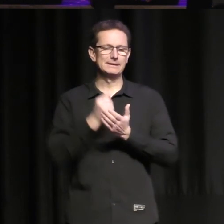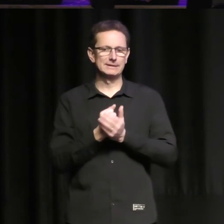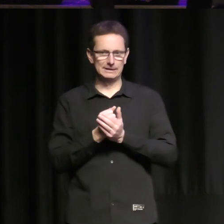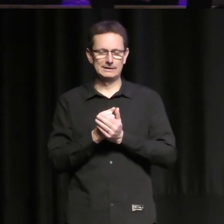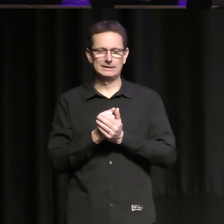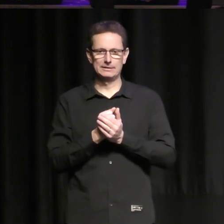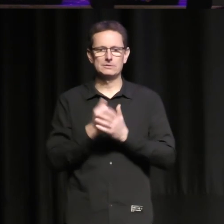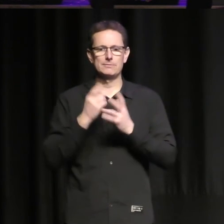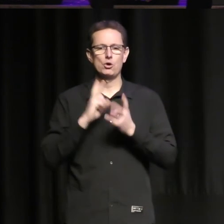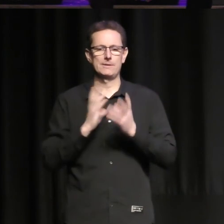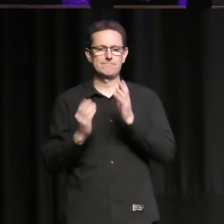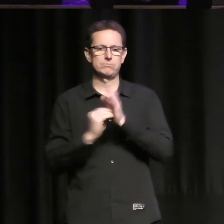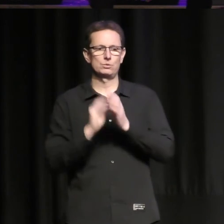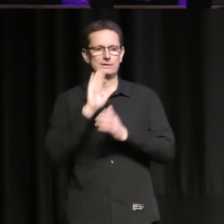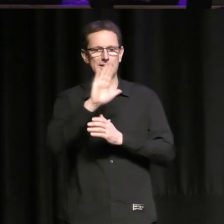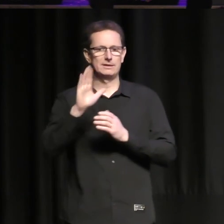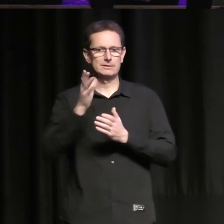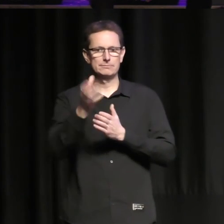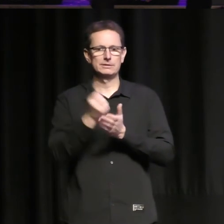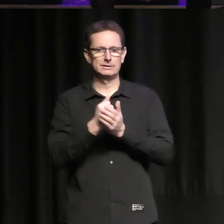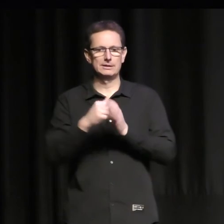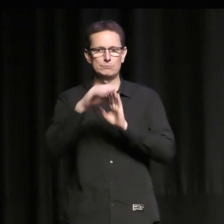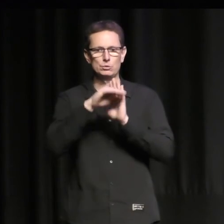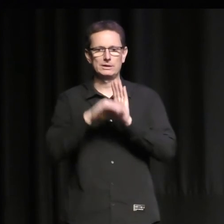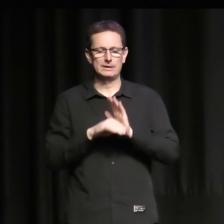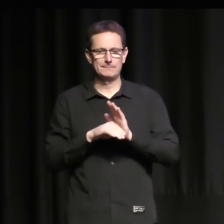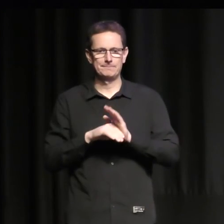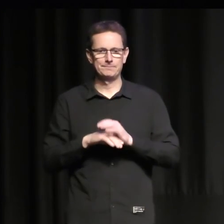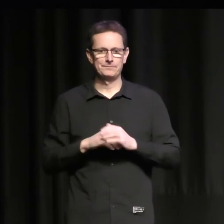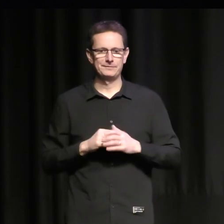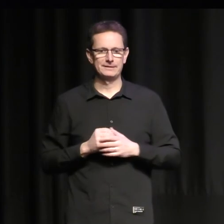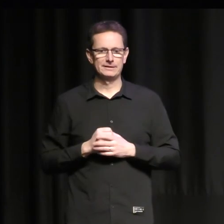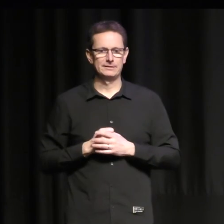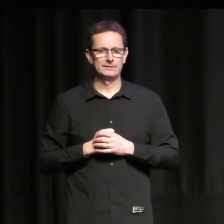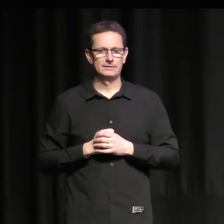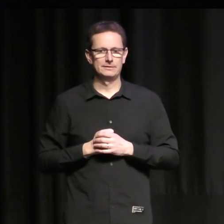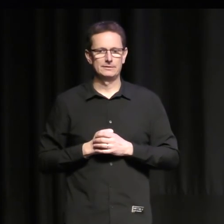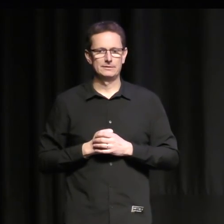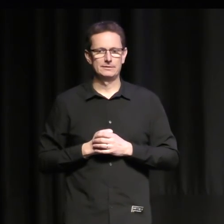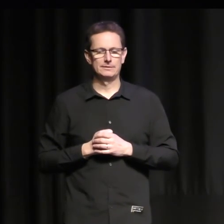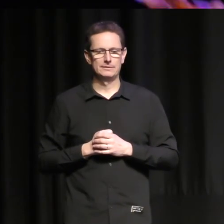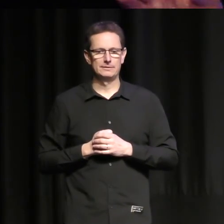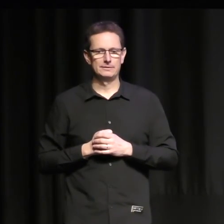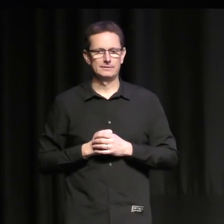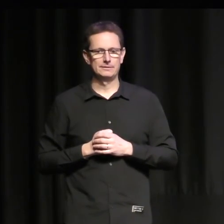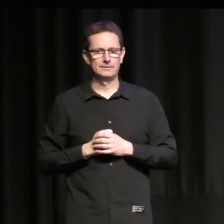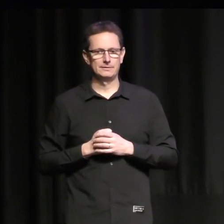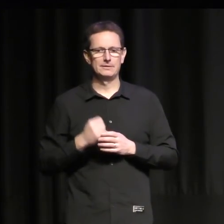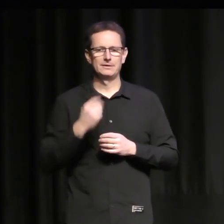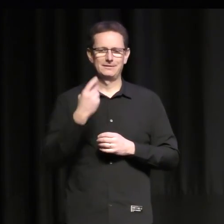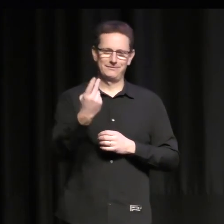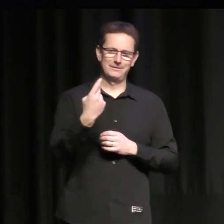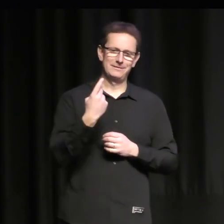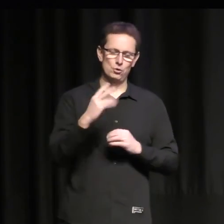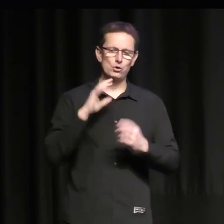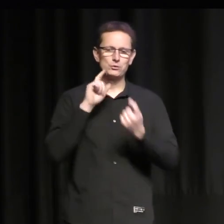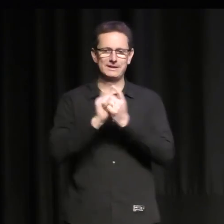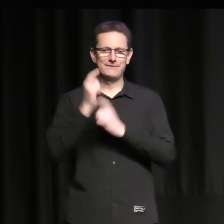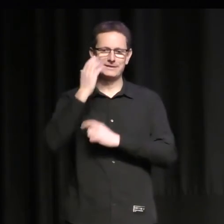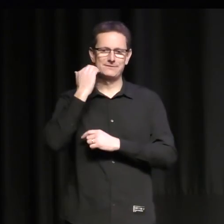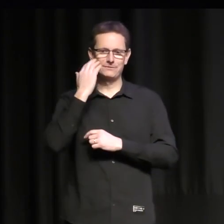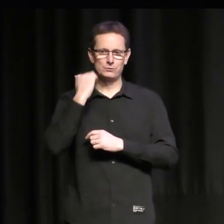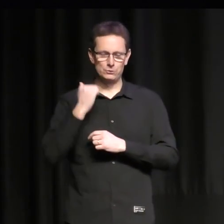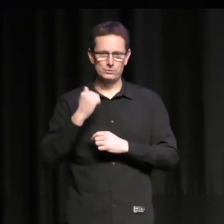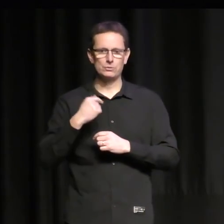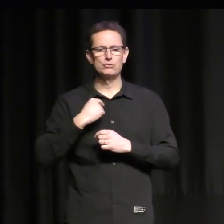program. Thank you. Well, thank you. We've met before, and